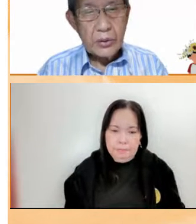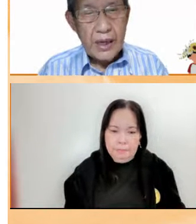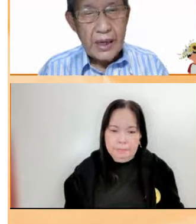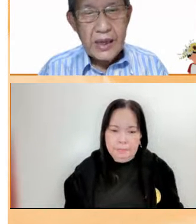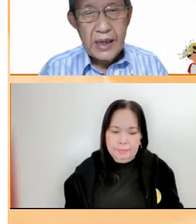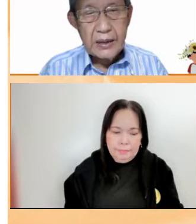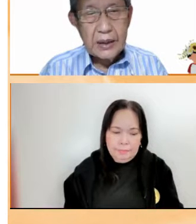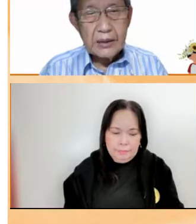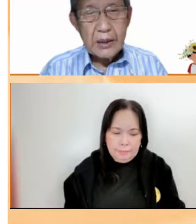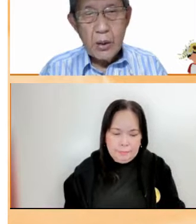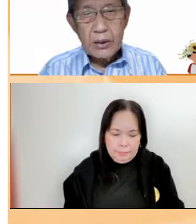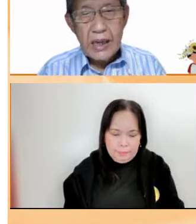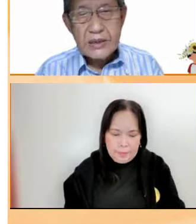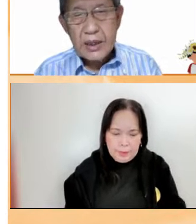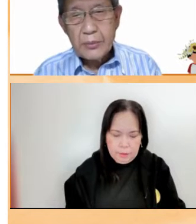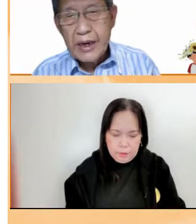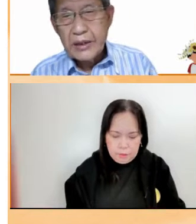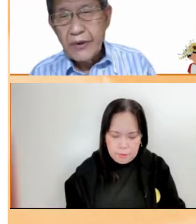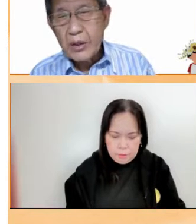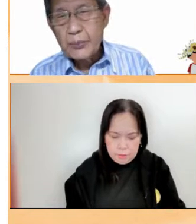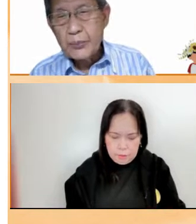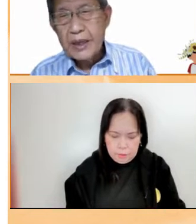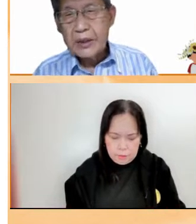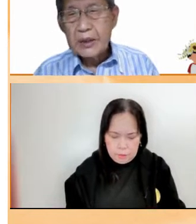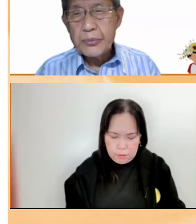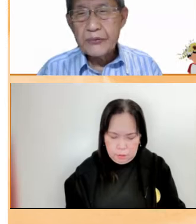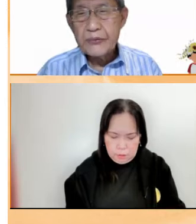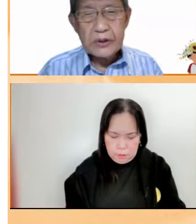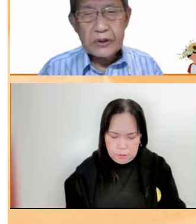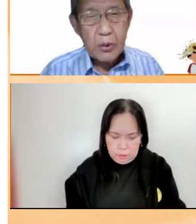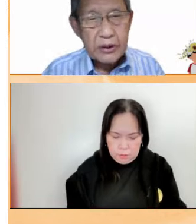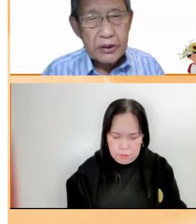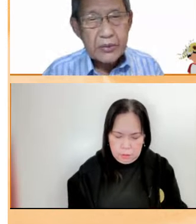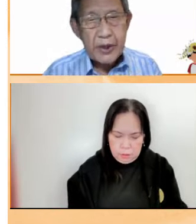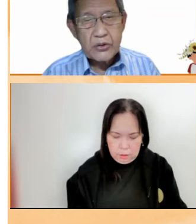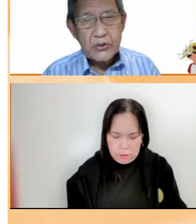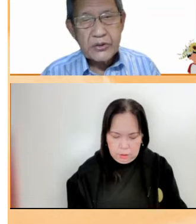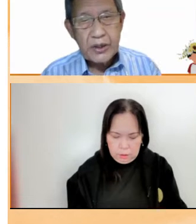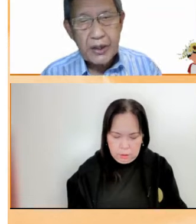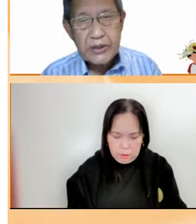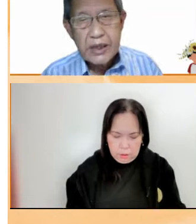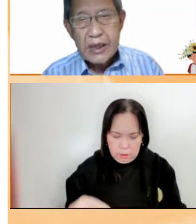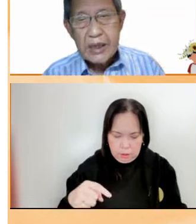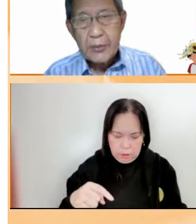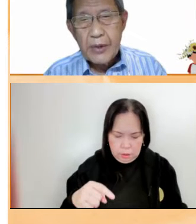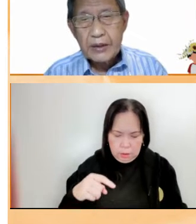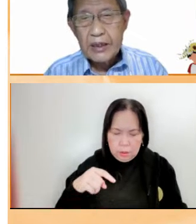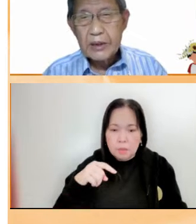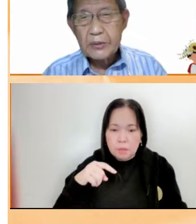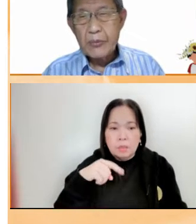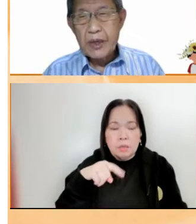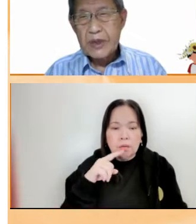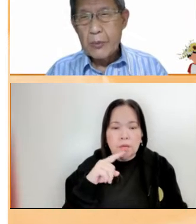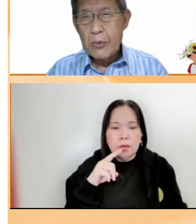The adolescent, the long-lasting brain development in the prefrontal cortex may also surge in the mental